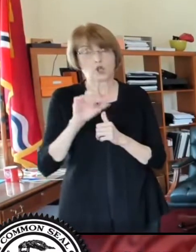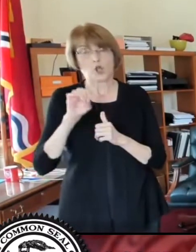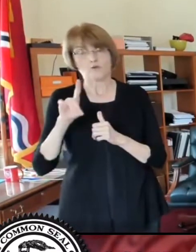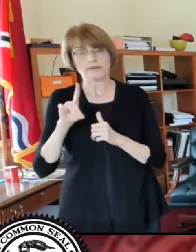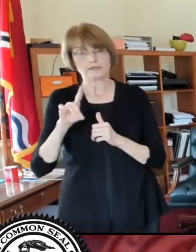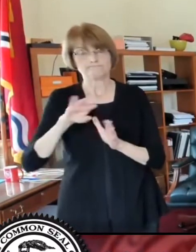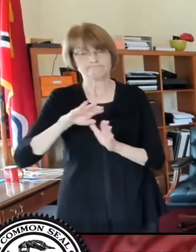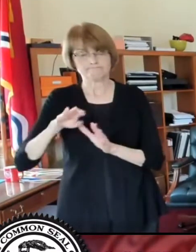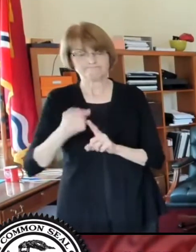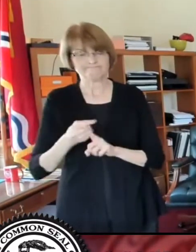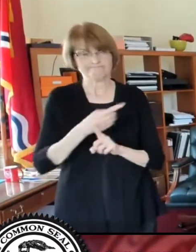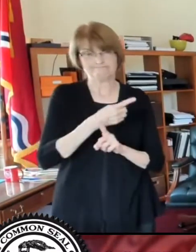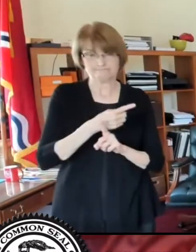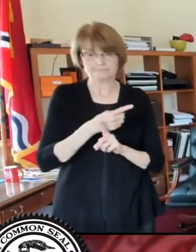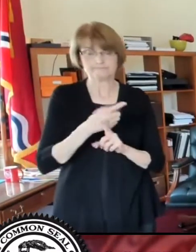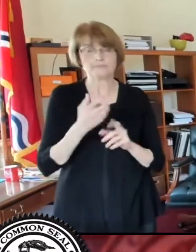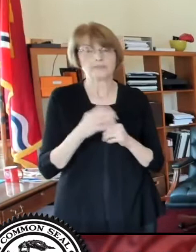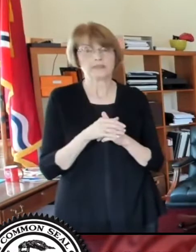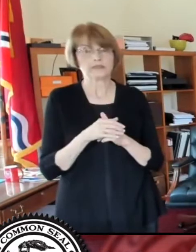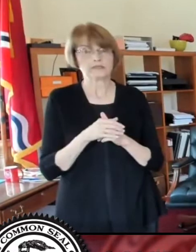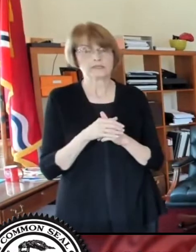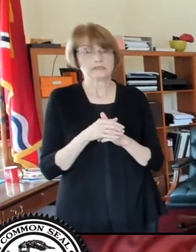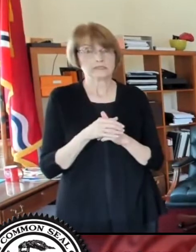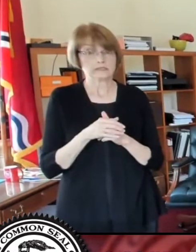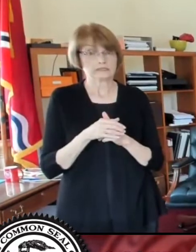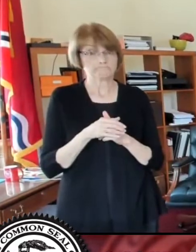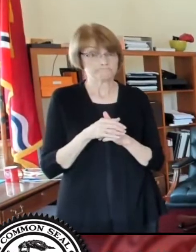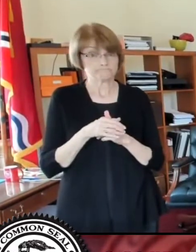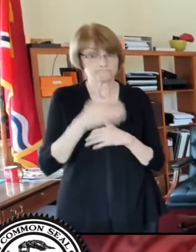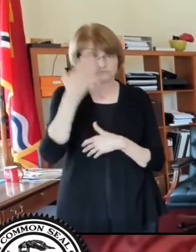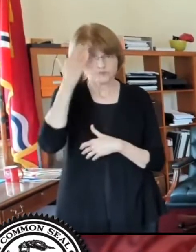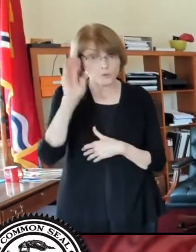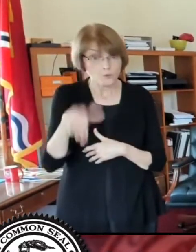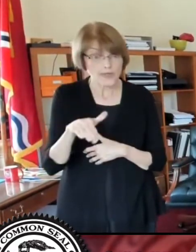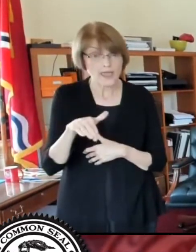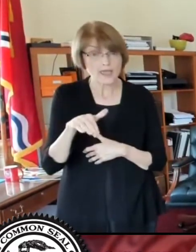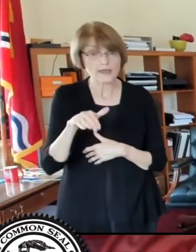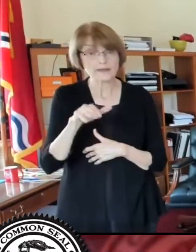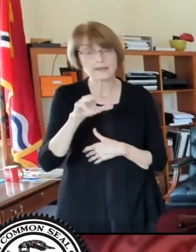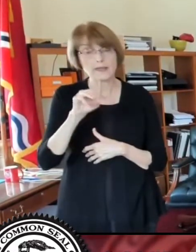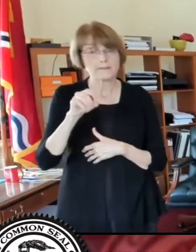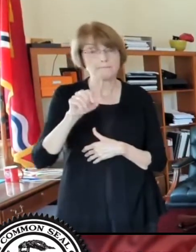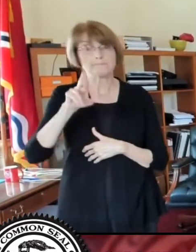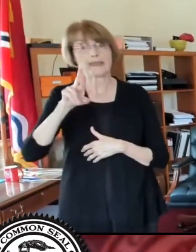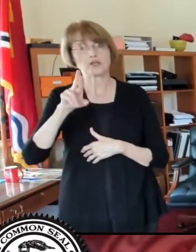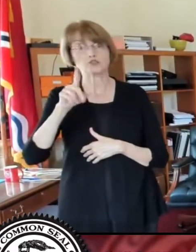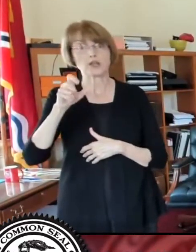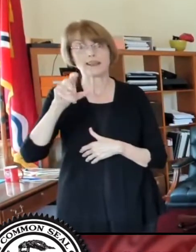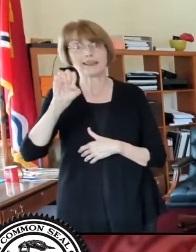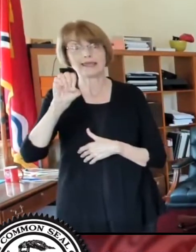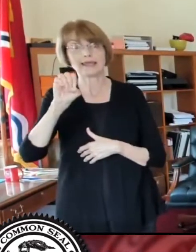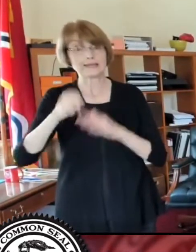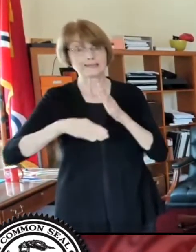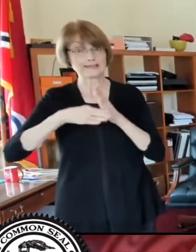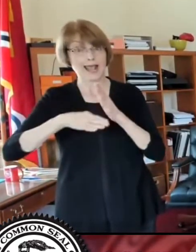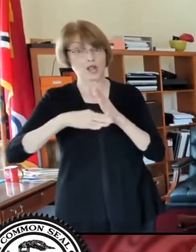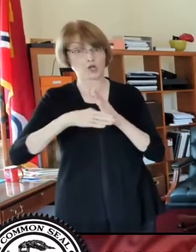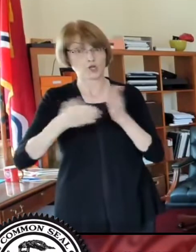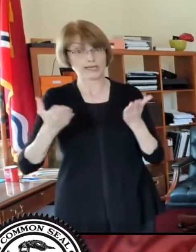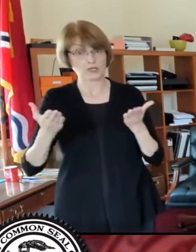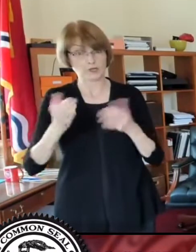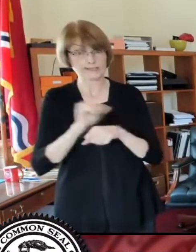COVID here, but in case you didn't see it, Major League Soccer, MLS Soccer here in St.